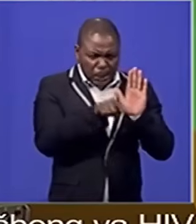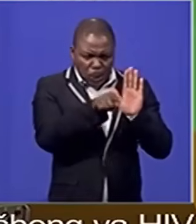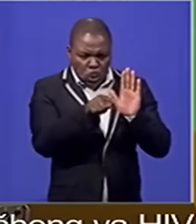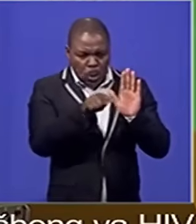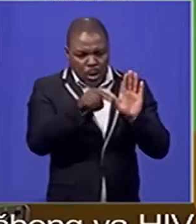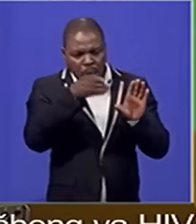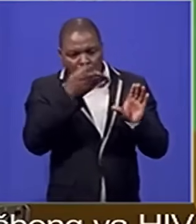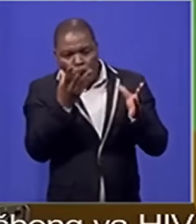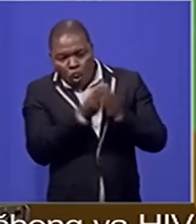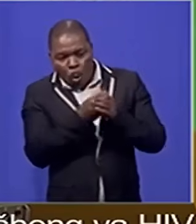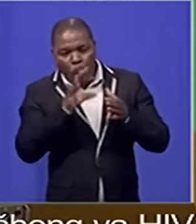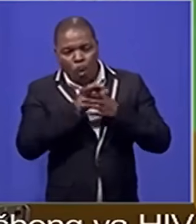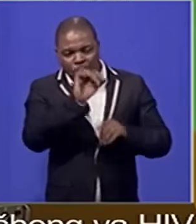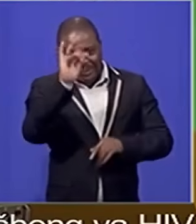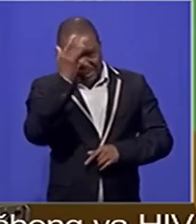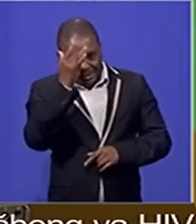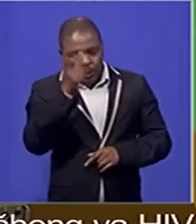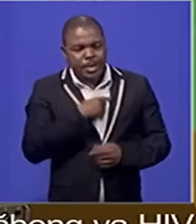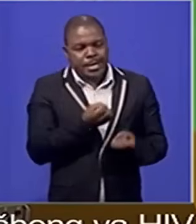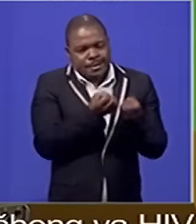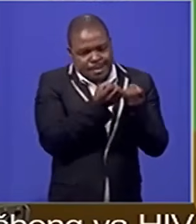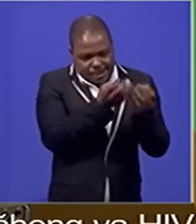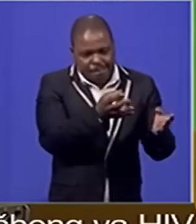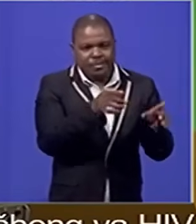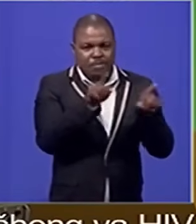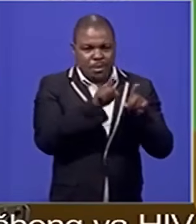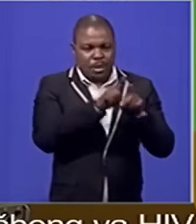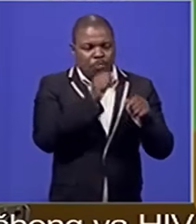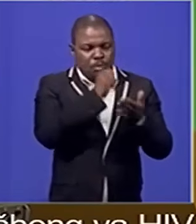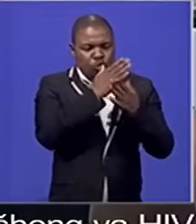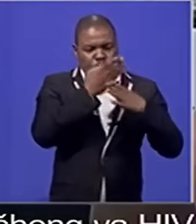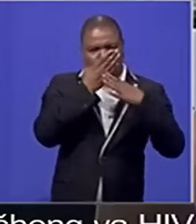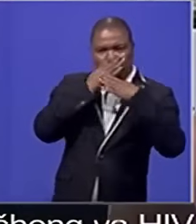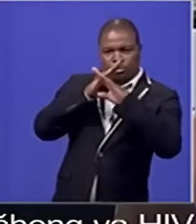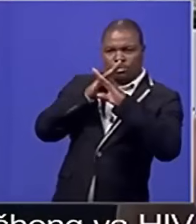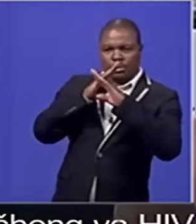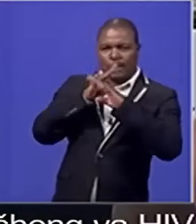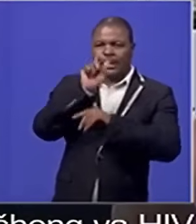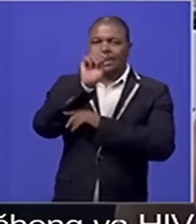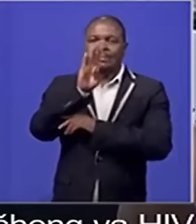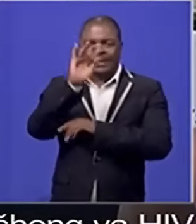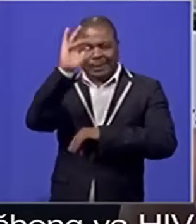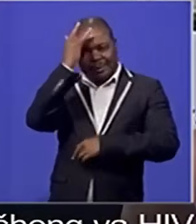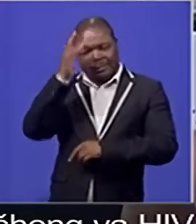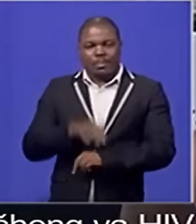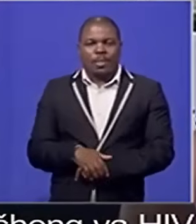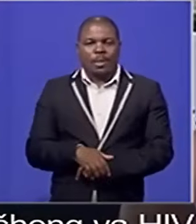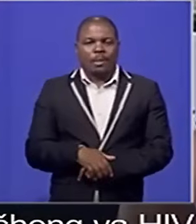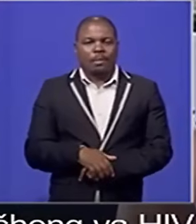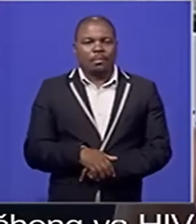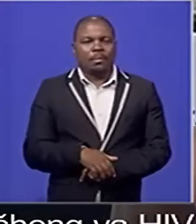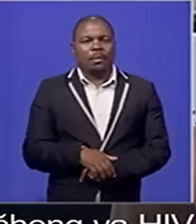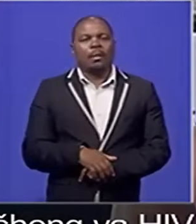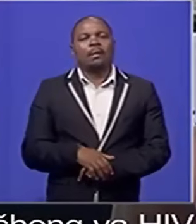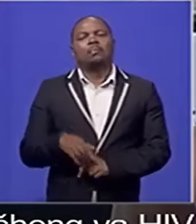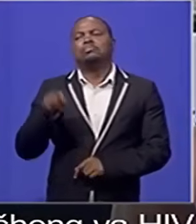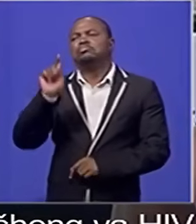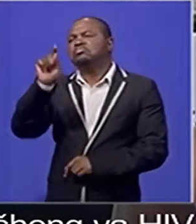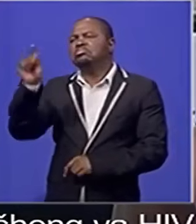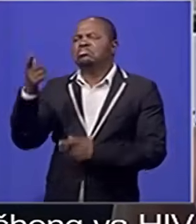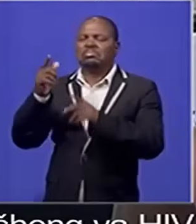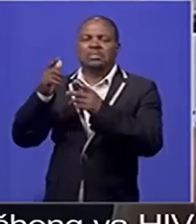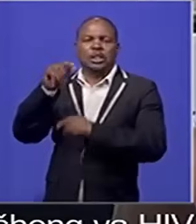ra ba fa treatment ya rena ya gore e ska ba tsena TB. Ditona tsa boitekanelo tsa dinaga